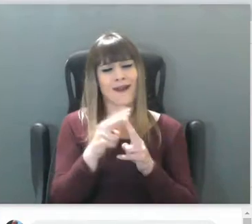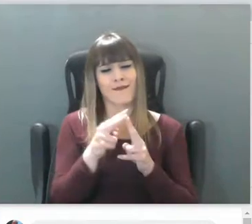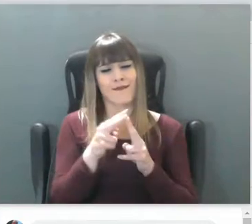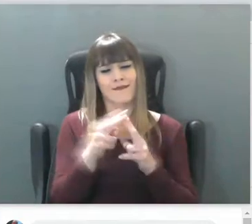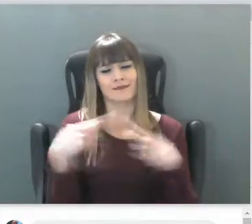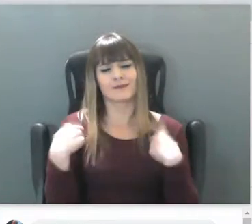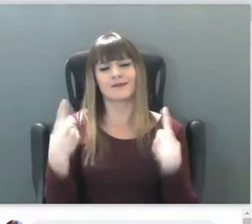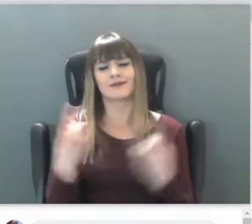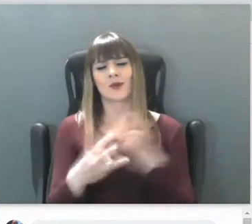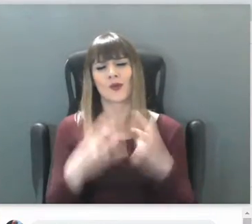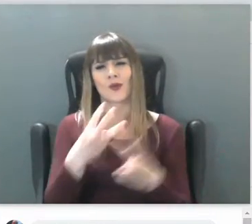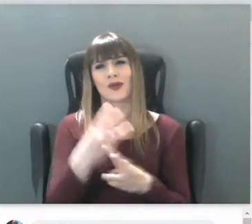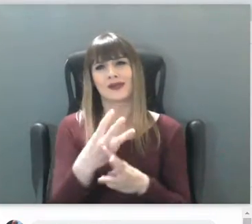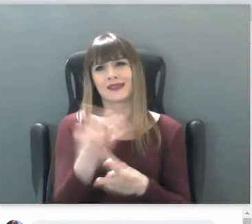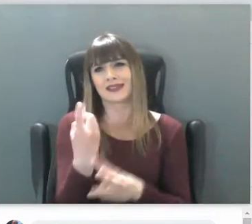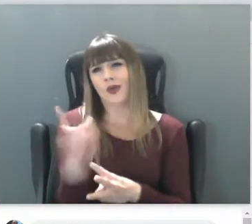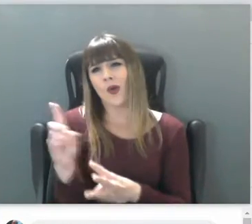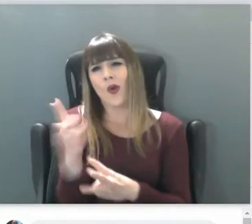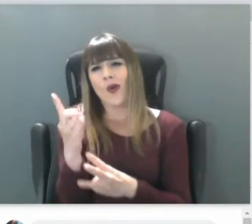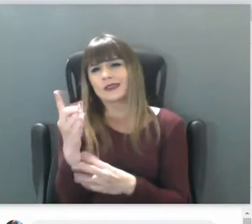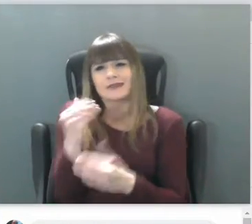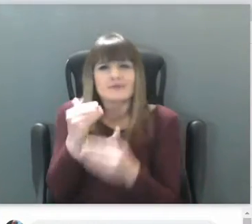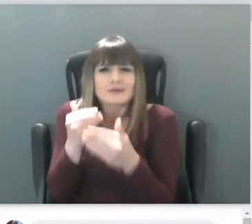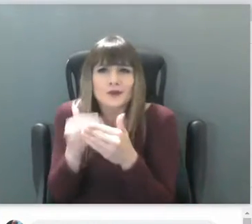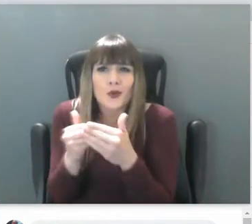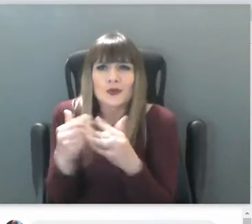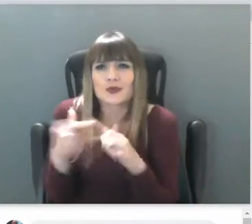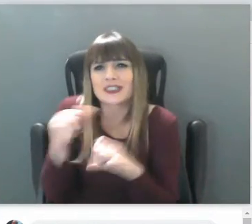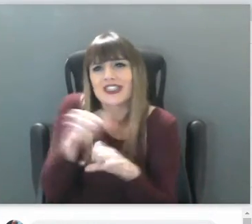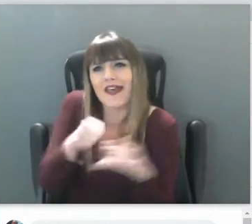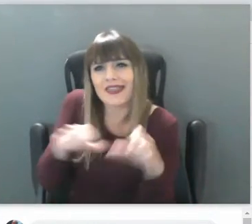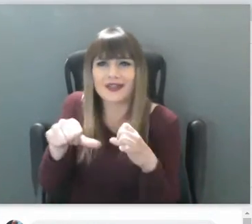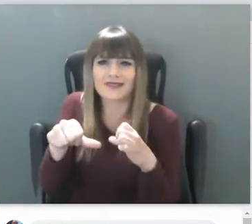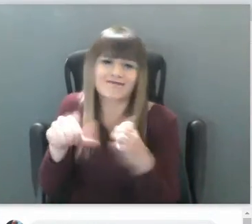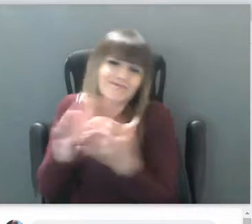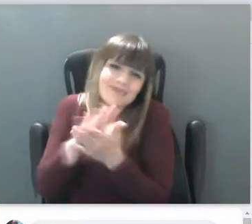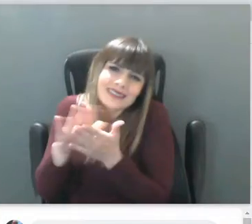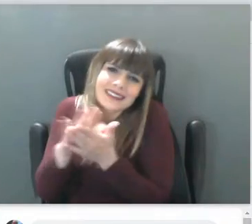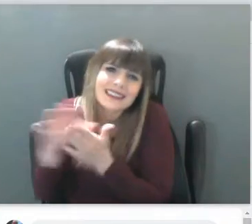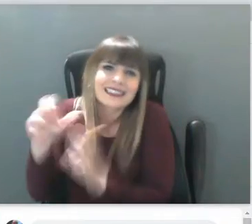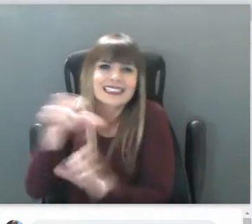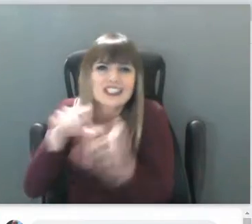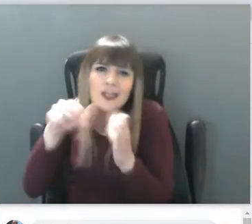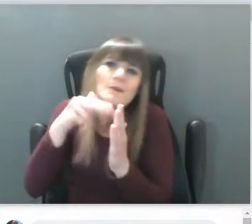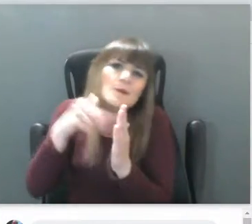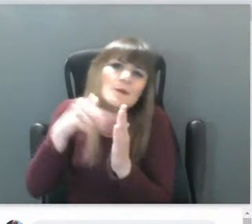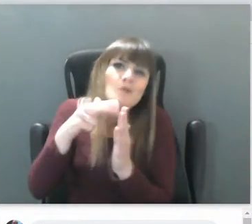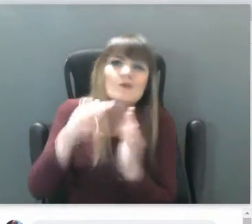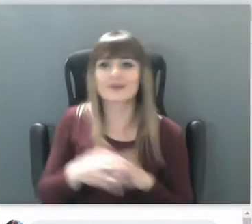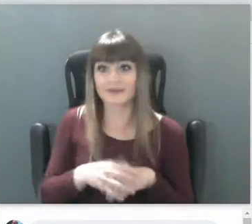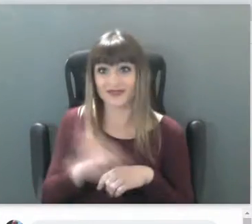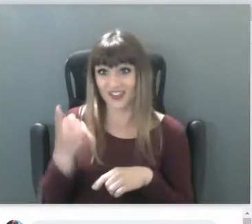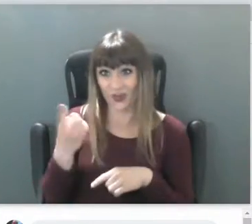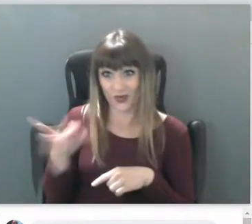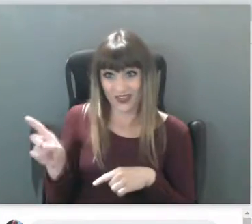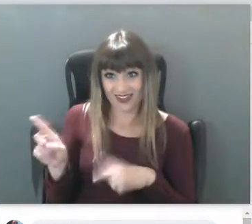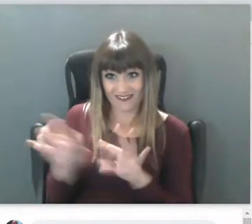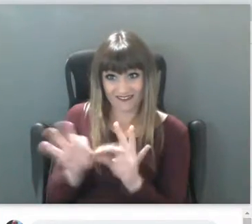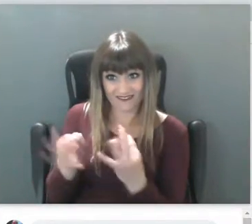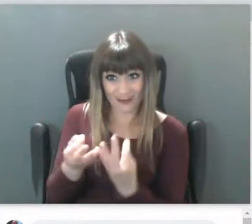they're They're not- always snuggling. They groom each other. Oh. Yeah, they love each other. Are they very, very related at much. all or no? Nope, they're not related.